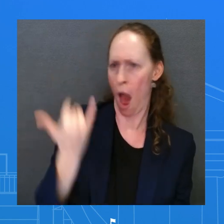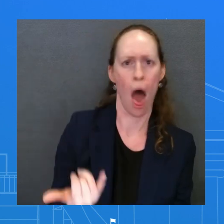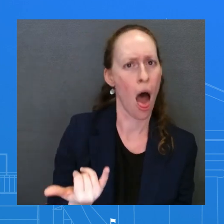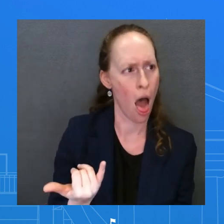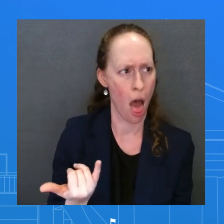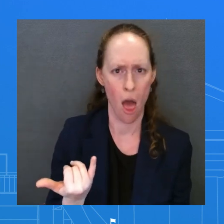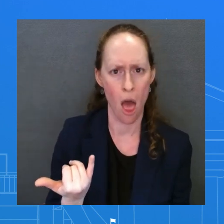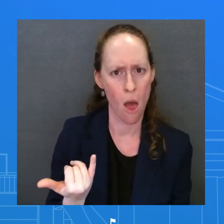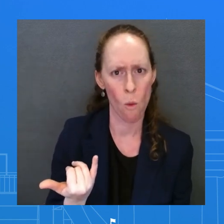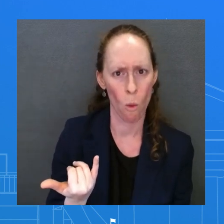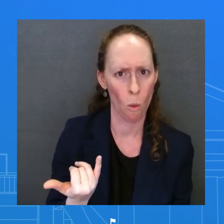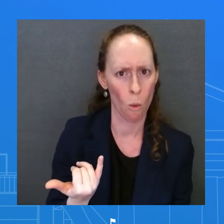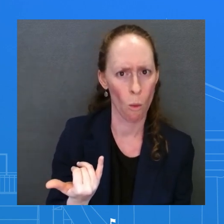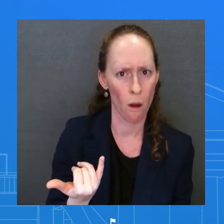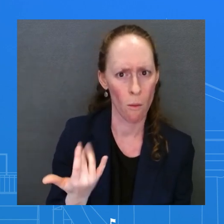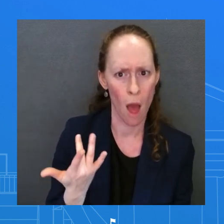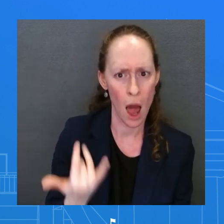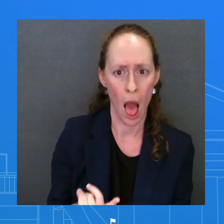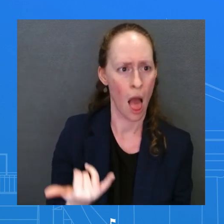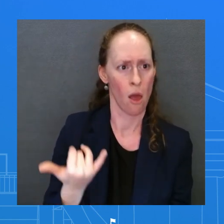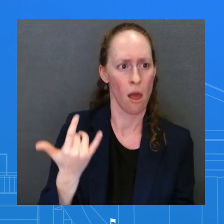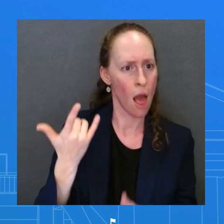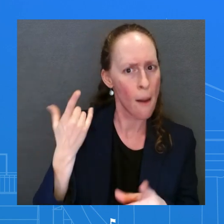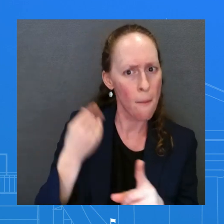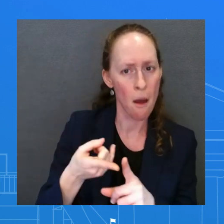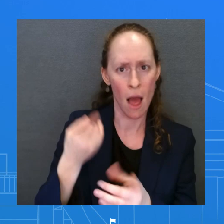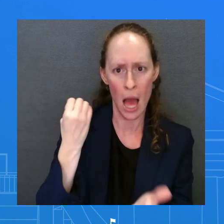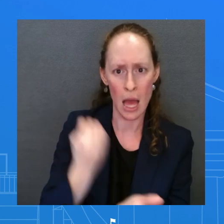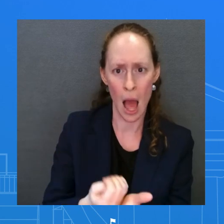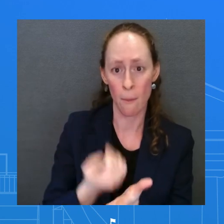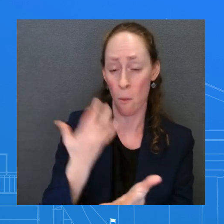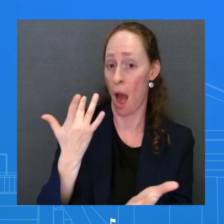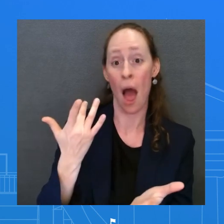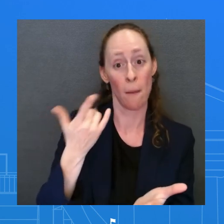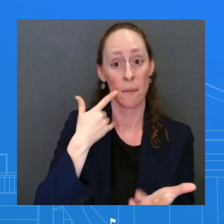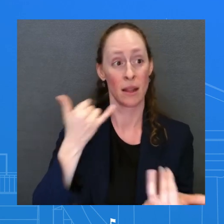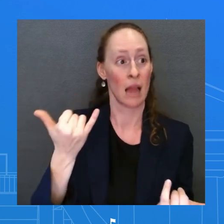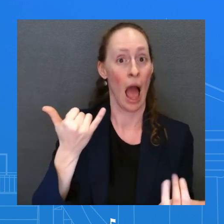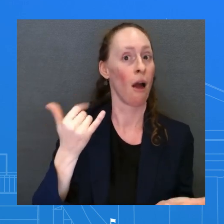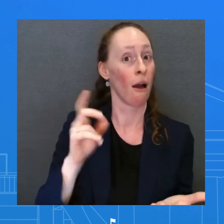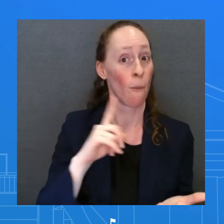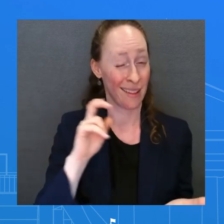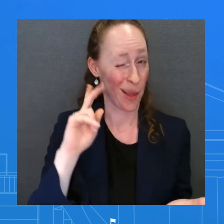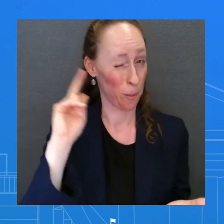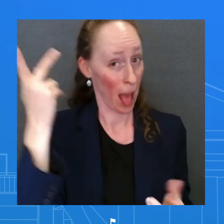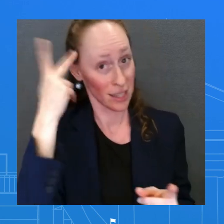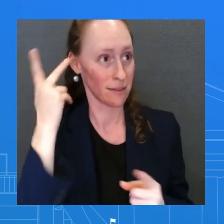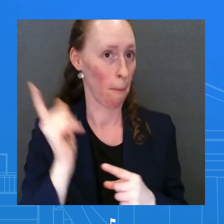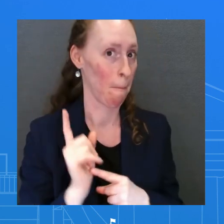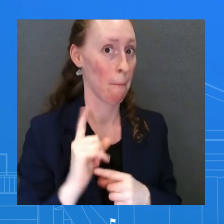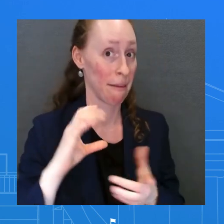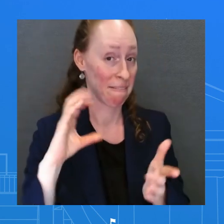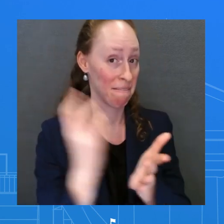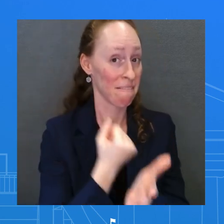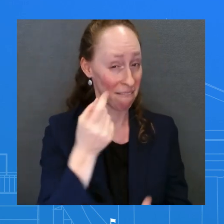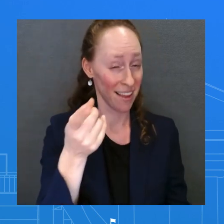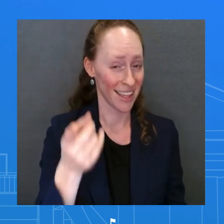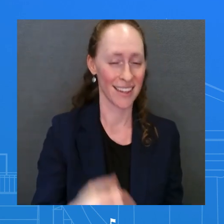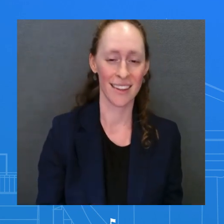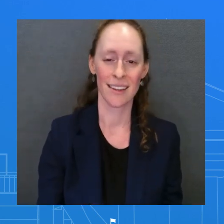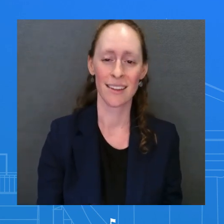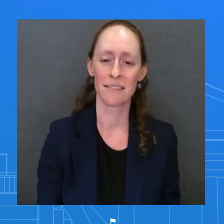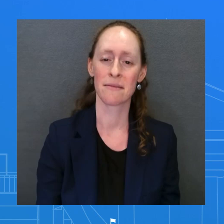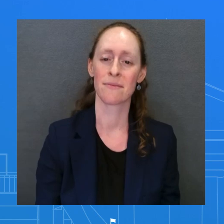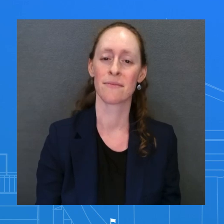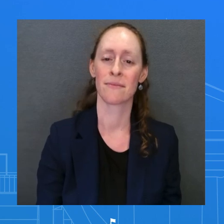in the political season? I mean, what? I think it's a combination of things, right? We've shared the good news that we've heard from the data over the past several